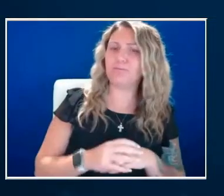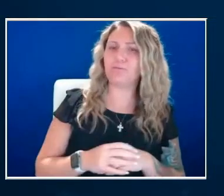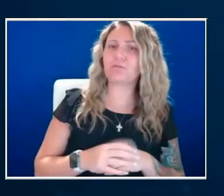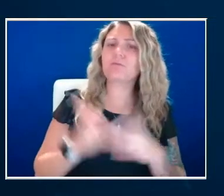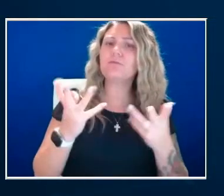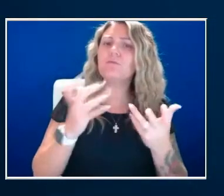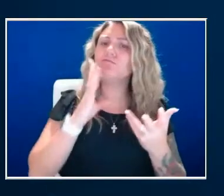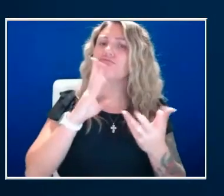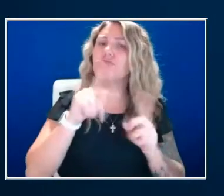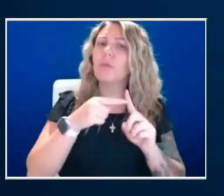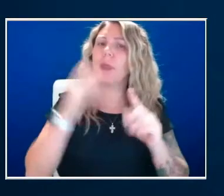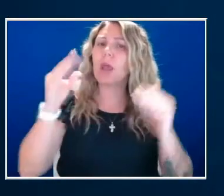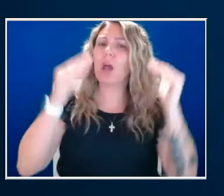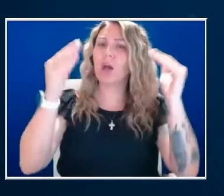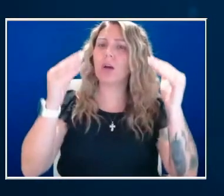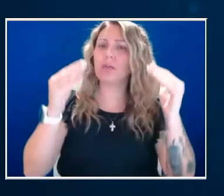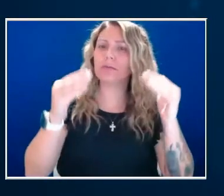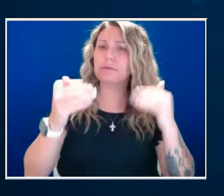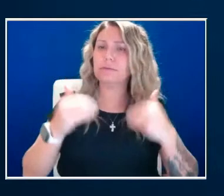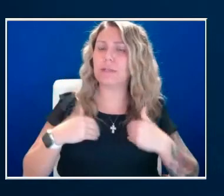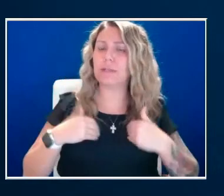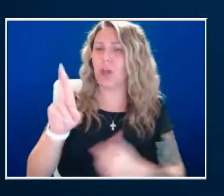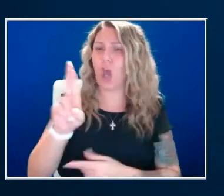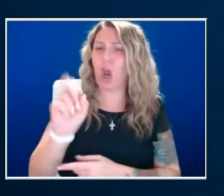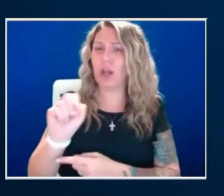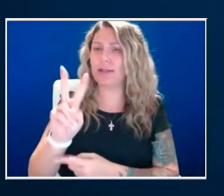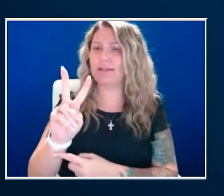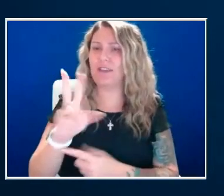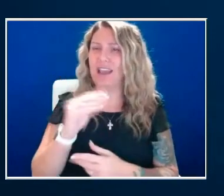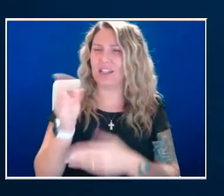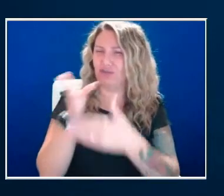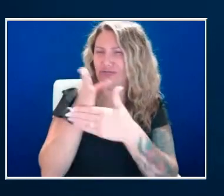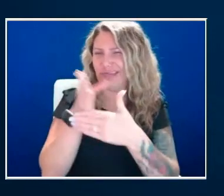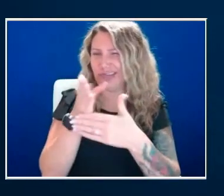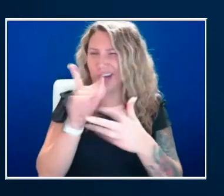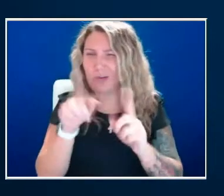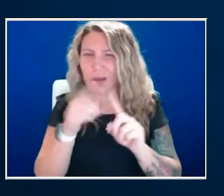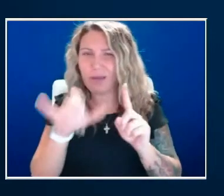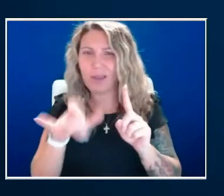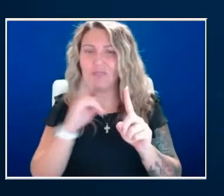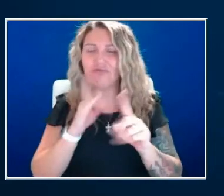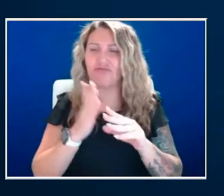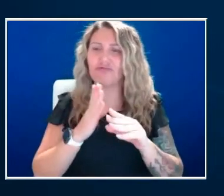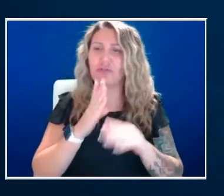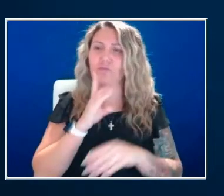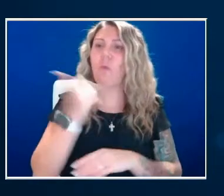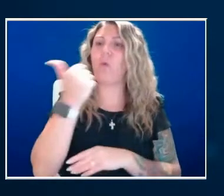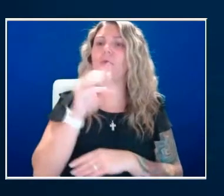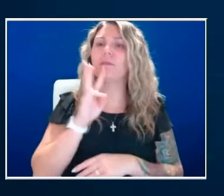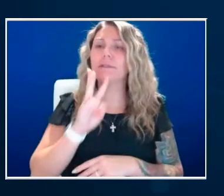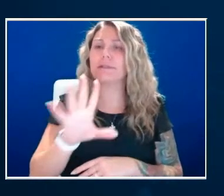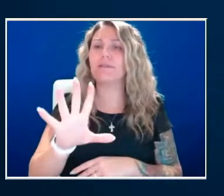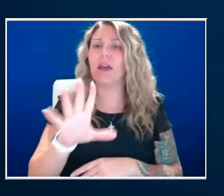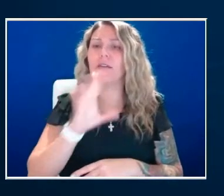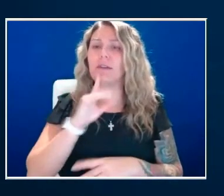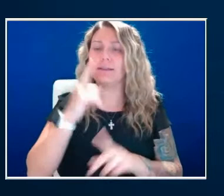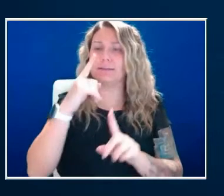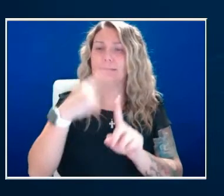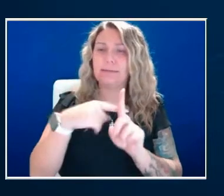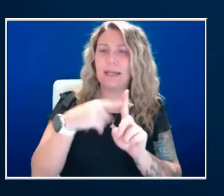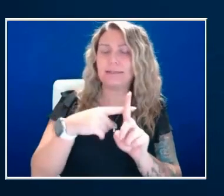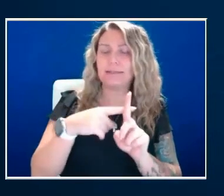with RSV and just kind of what you can share about it, because she's over 65. She tested positive with RSV and then it went to